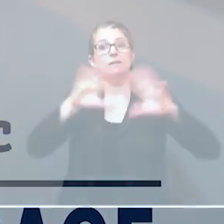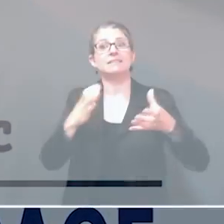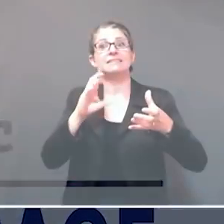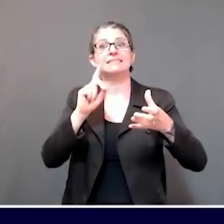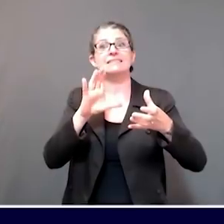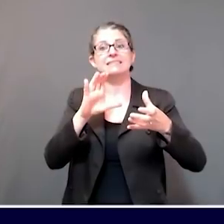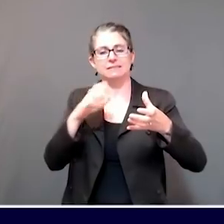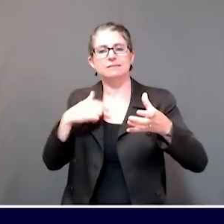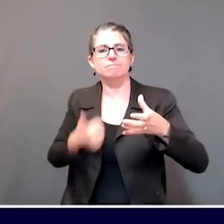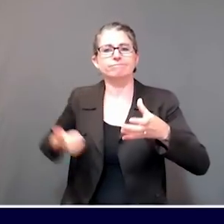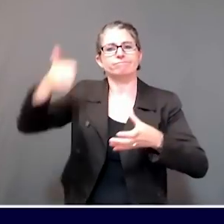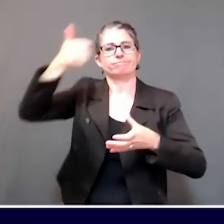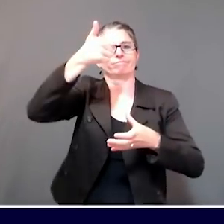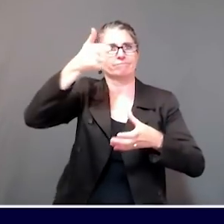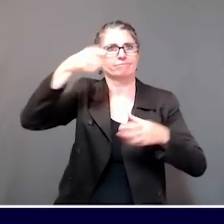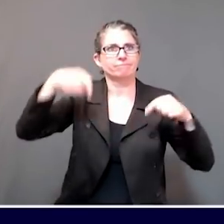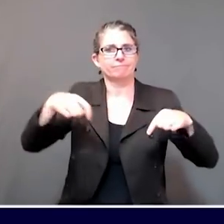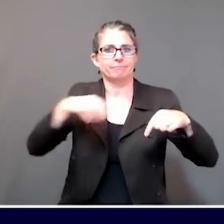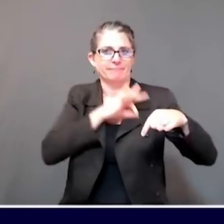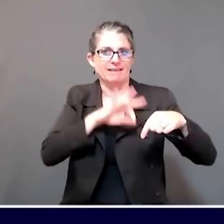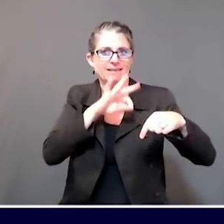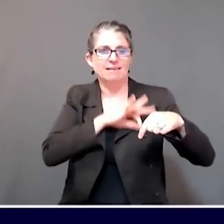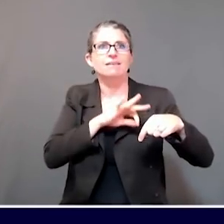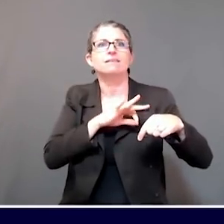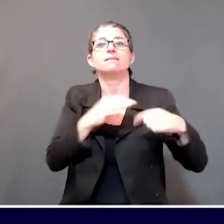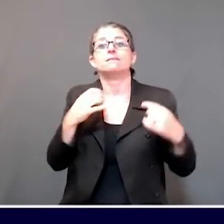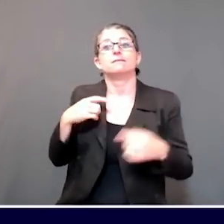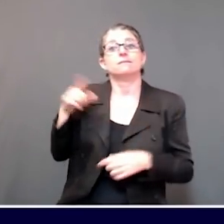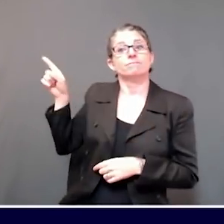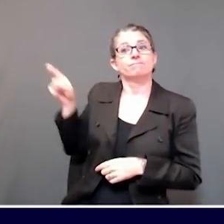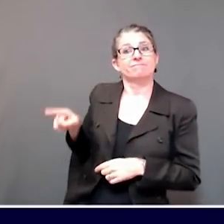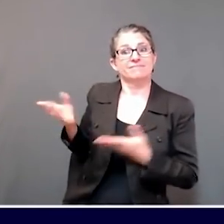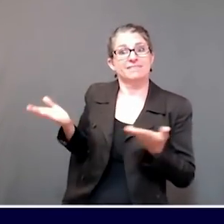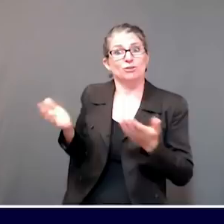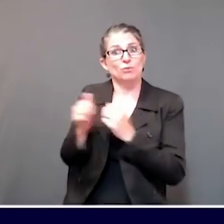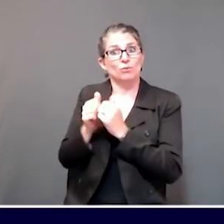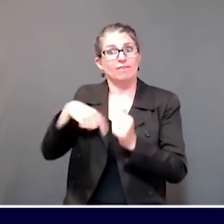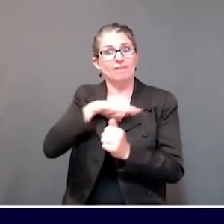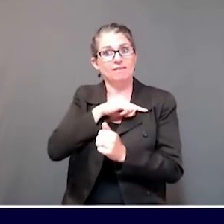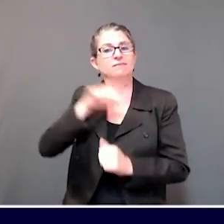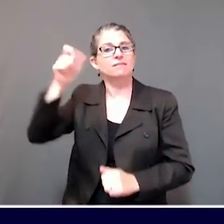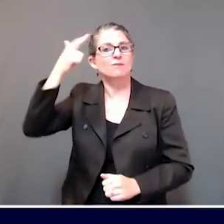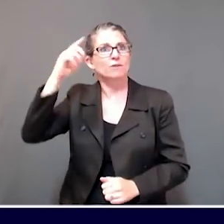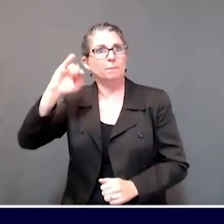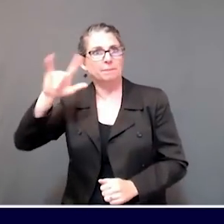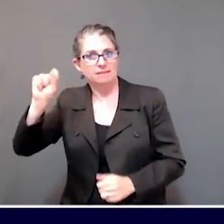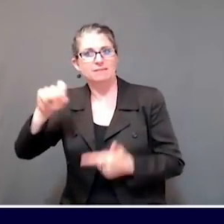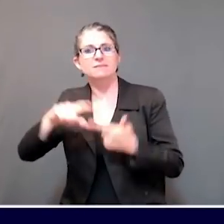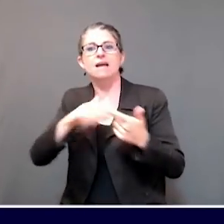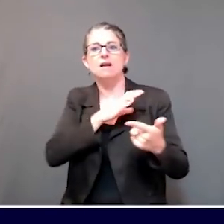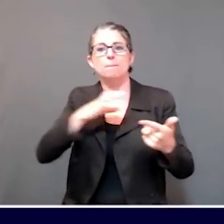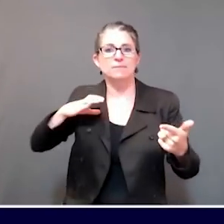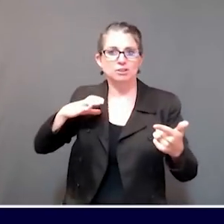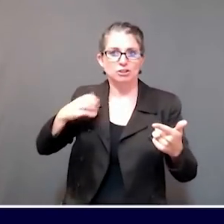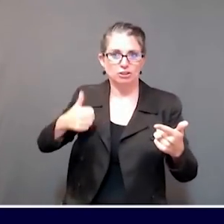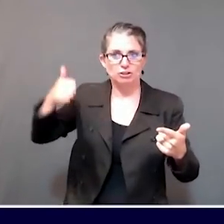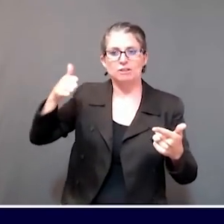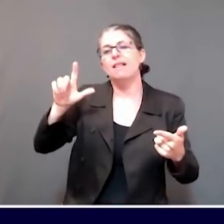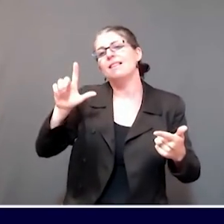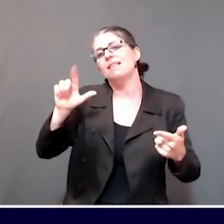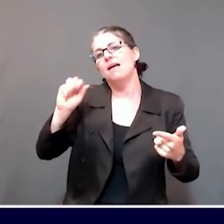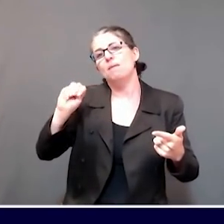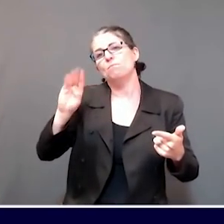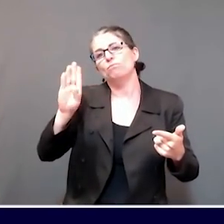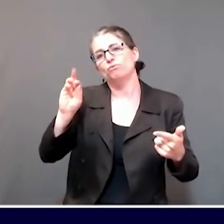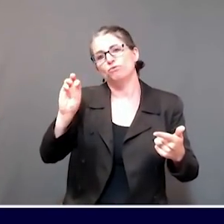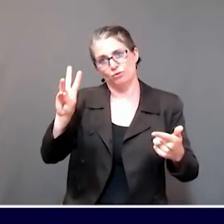And we are delighted to be joined today by Governor Mills, as well as Commissioner Jeanne Lambrew, the Commissioner of Maine's Department of Health and Human Services.